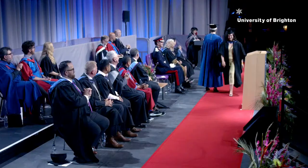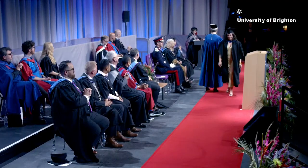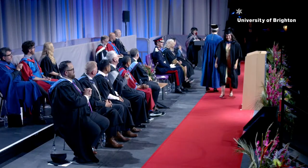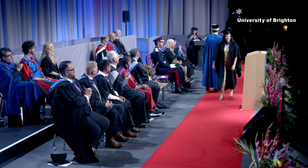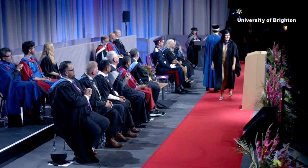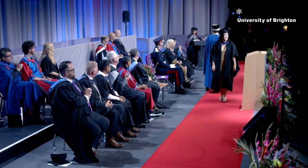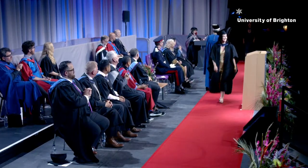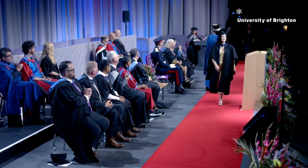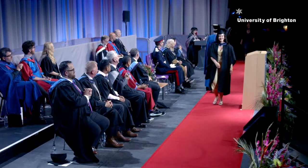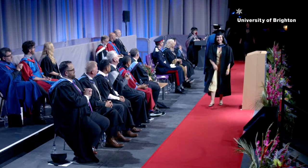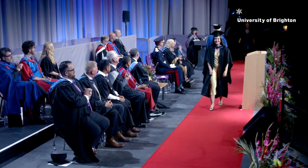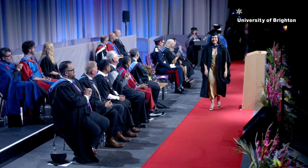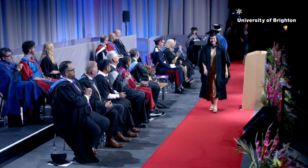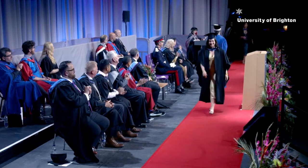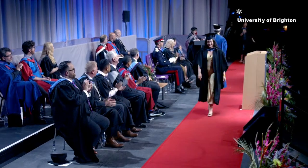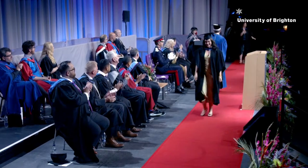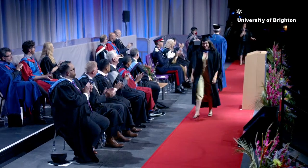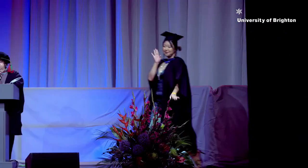Dong Ah.